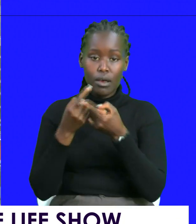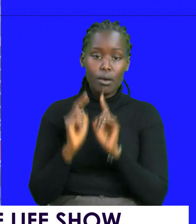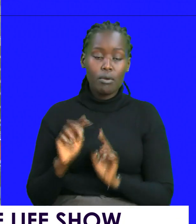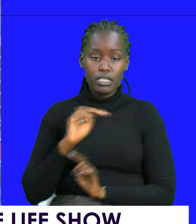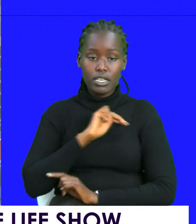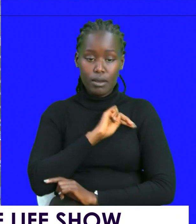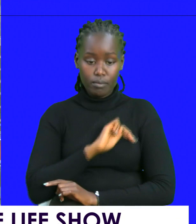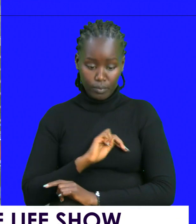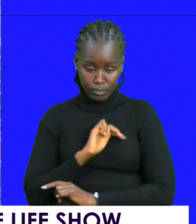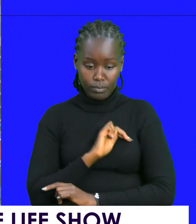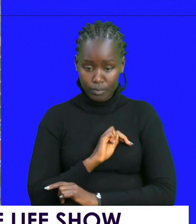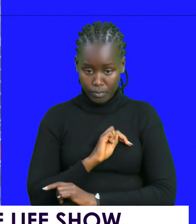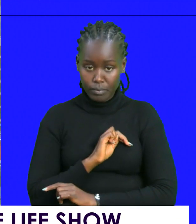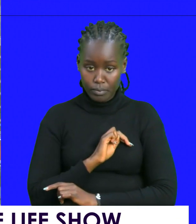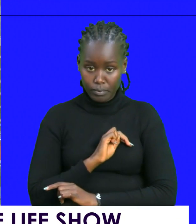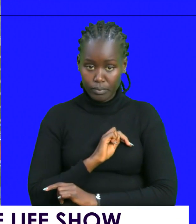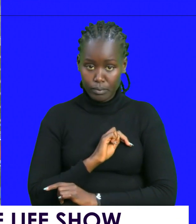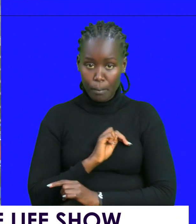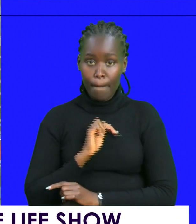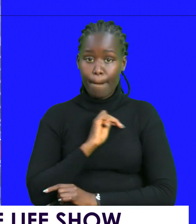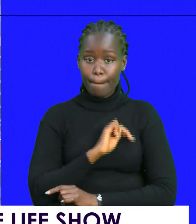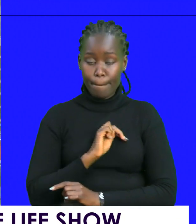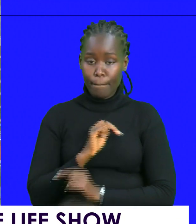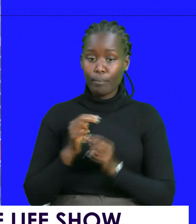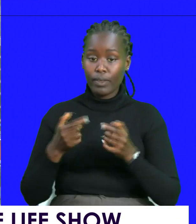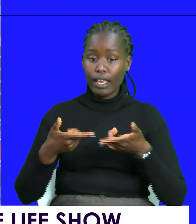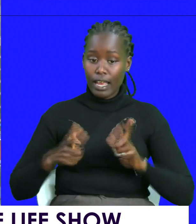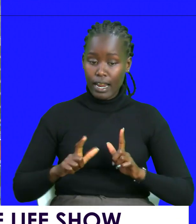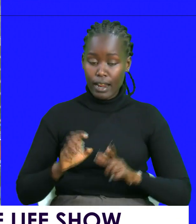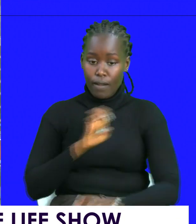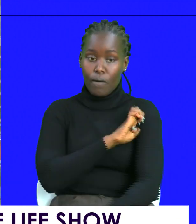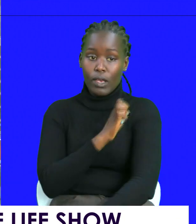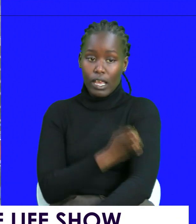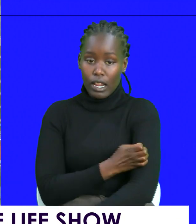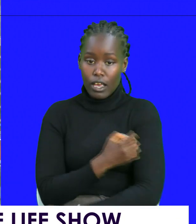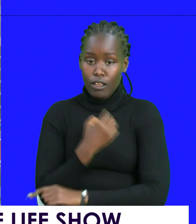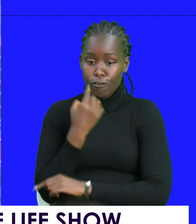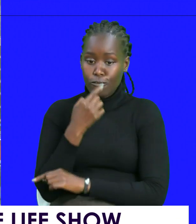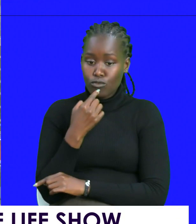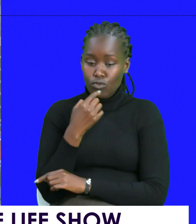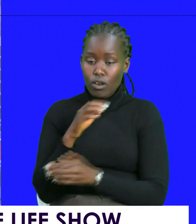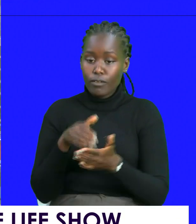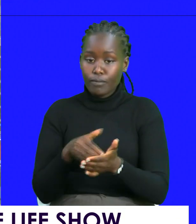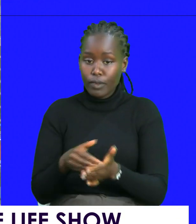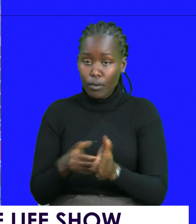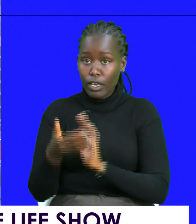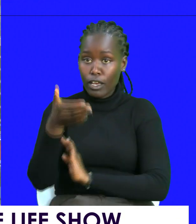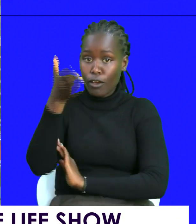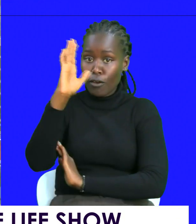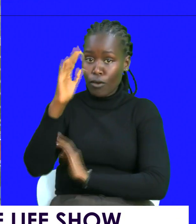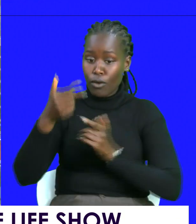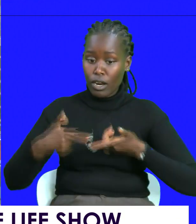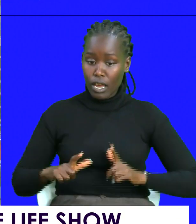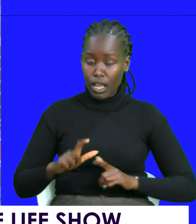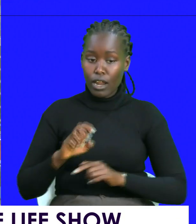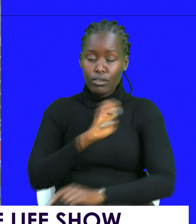not religious, for instance, nature can release energy to those who are weak. God releases energy to the